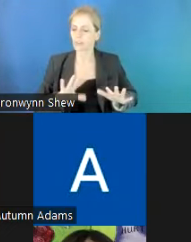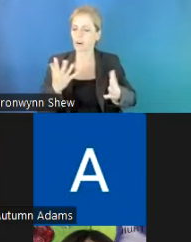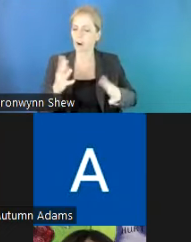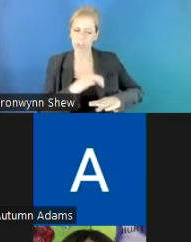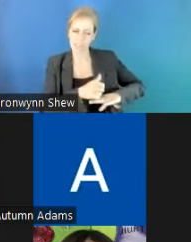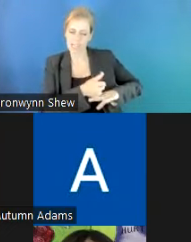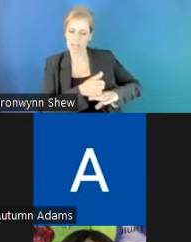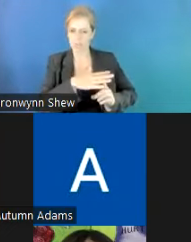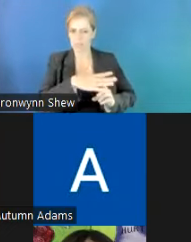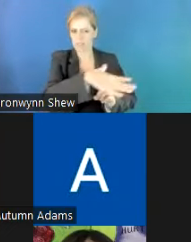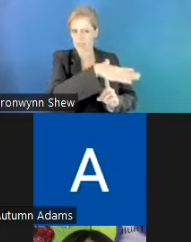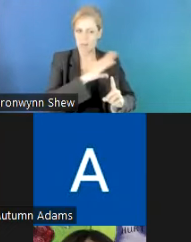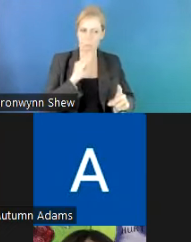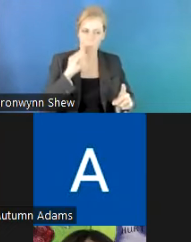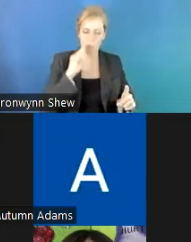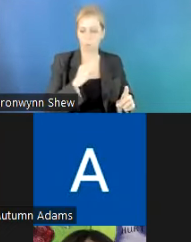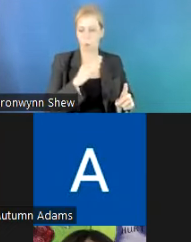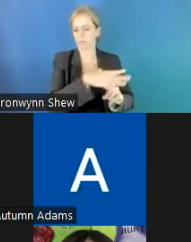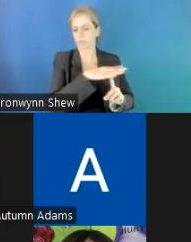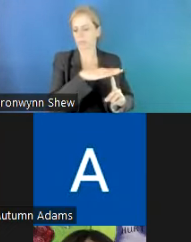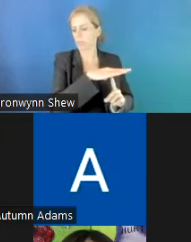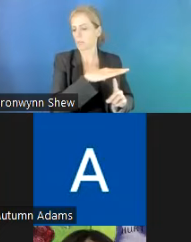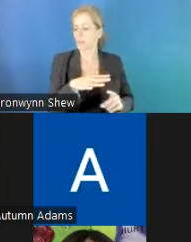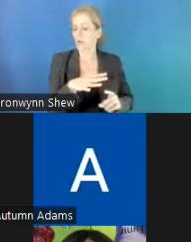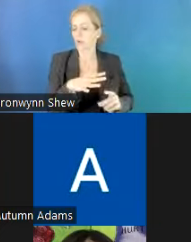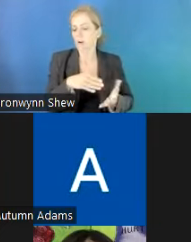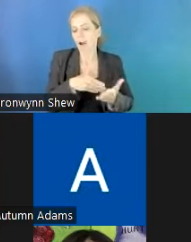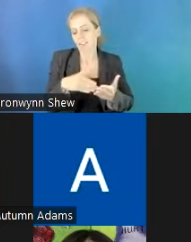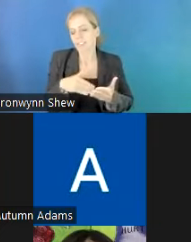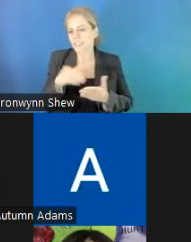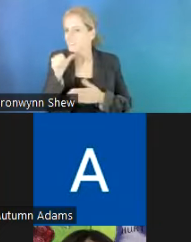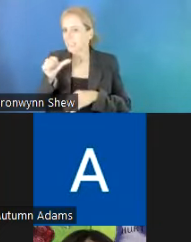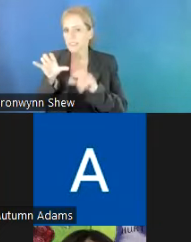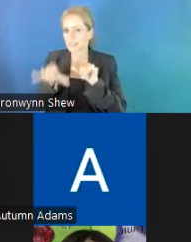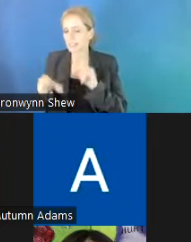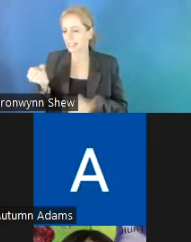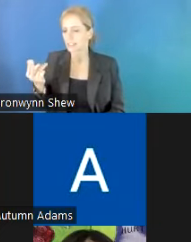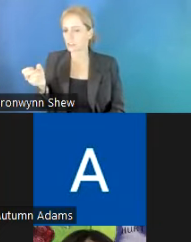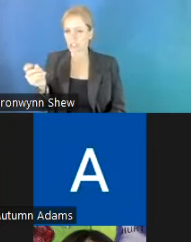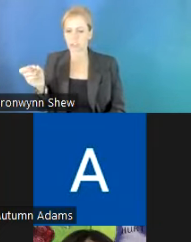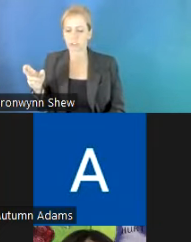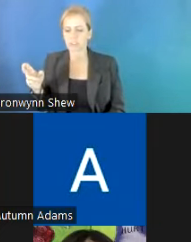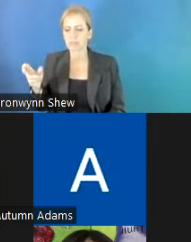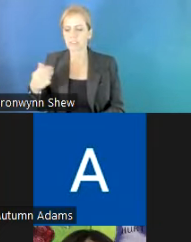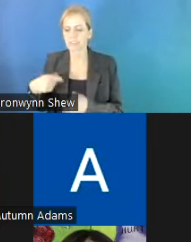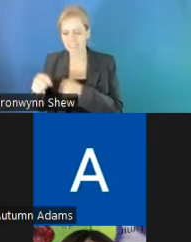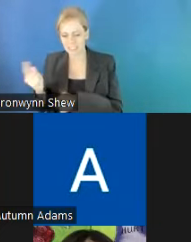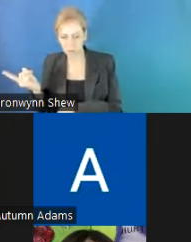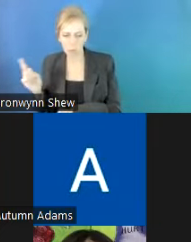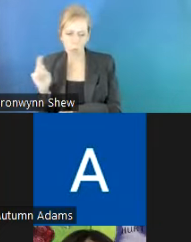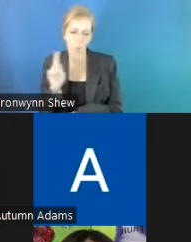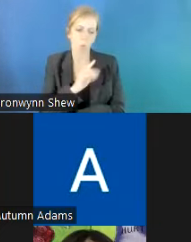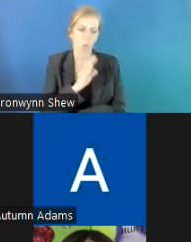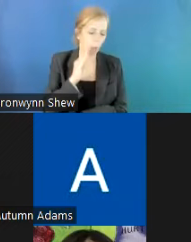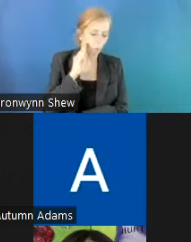so oftentimes it's a lot easier to go back home to the abuser because the accessibility